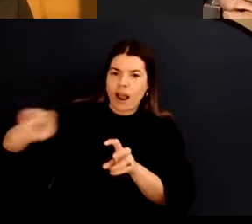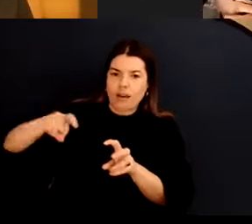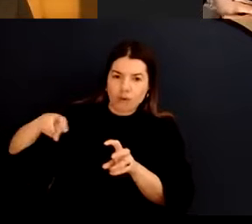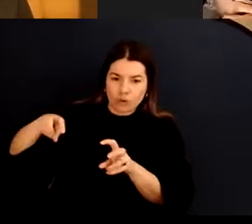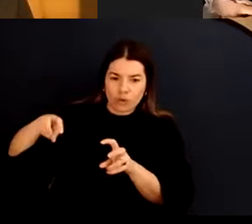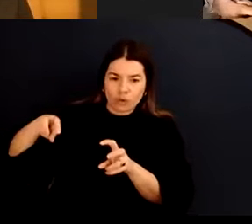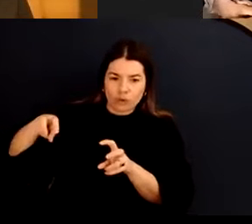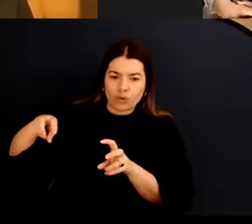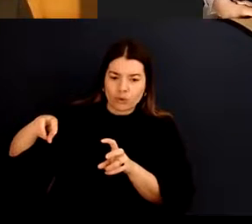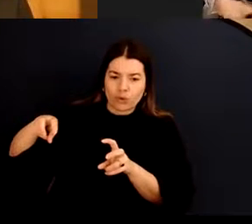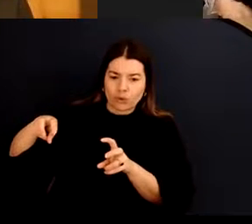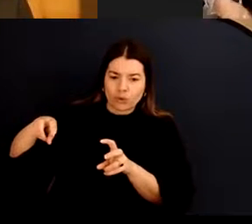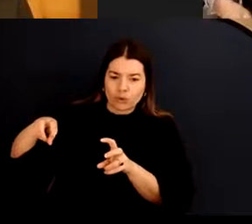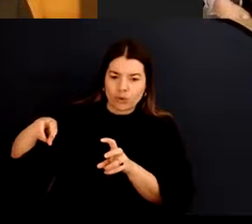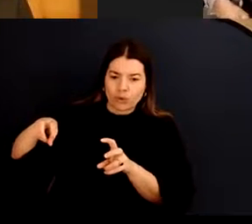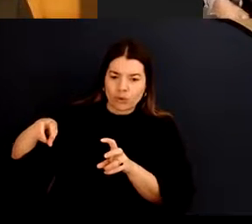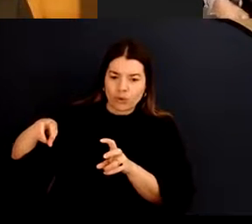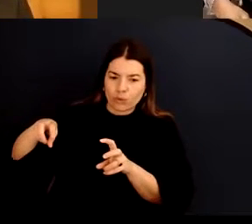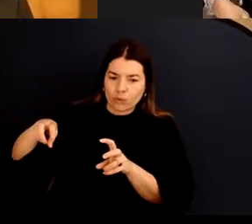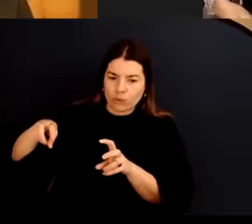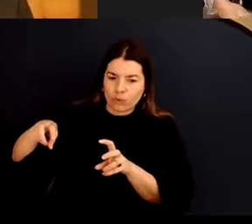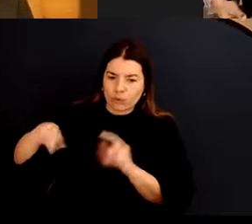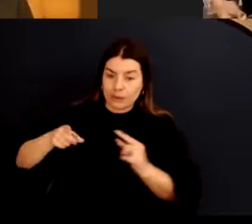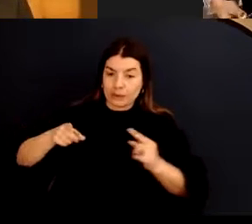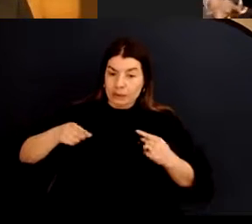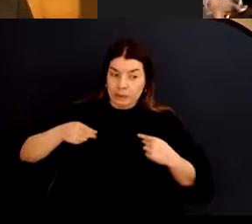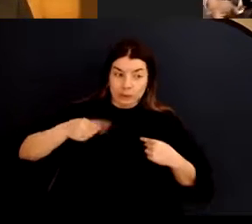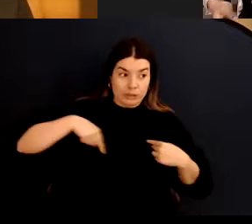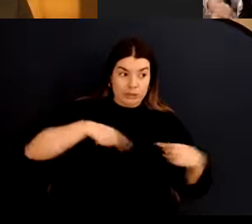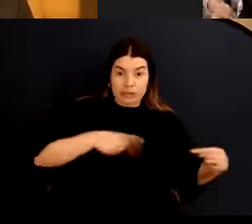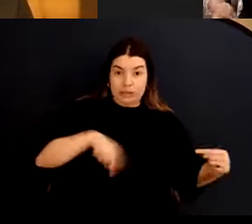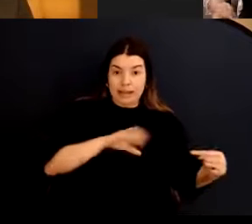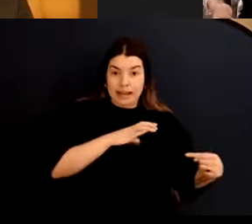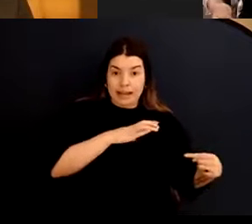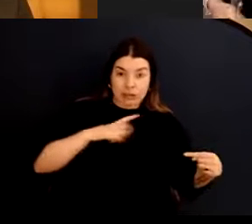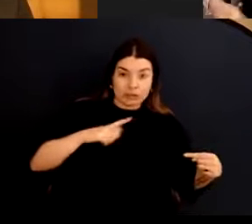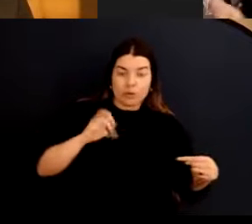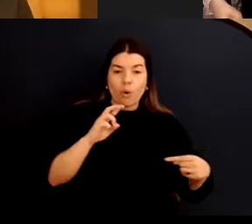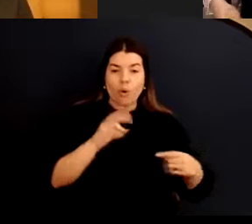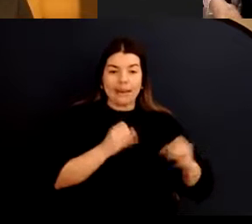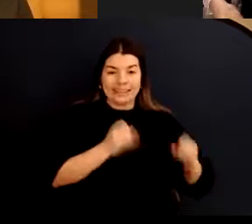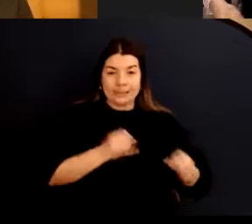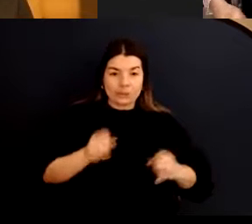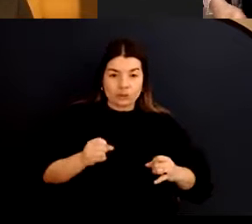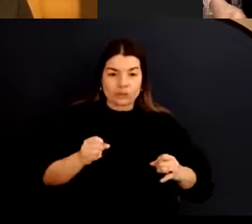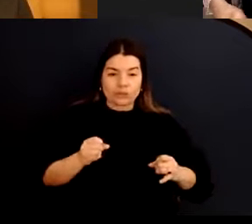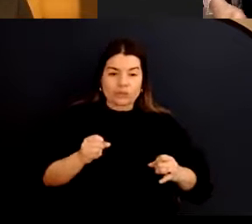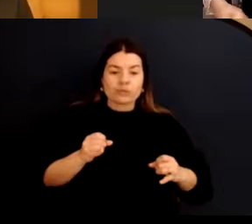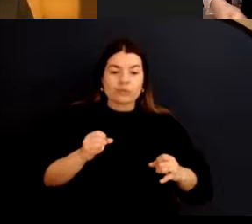that we as either a council person or just an individual person, we haven't made